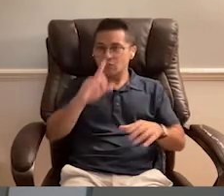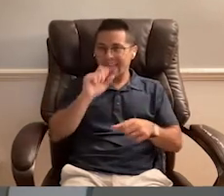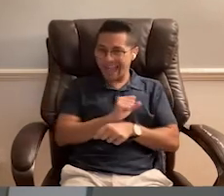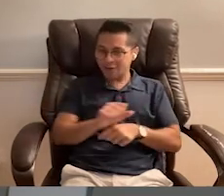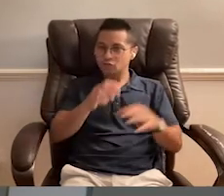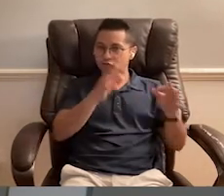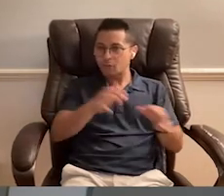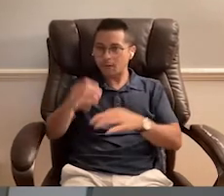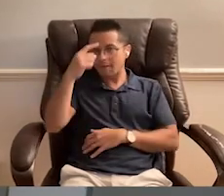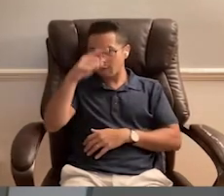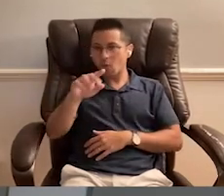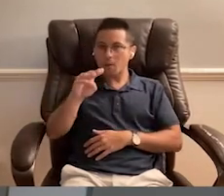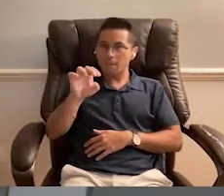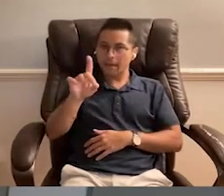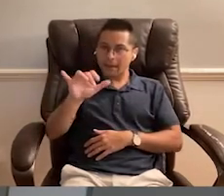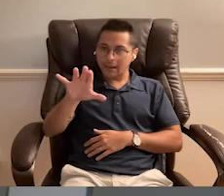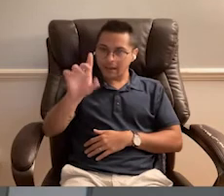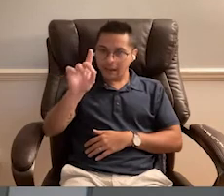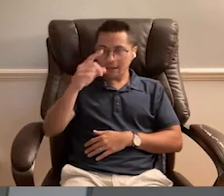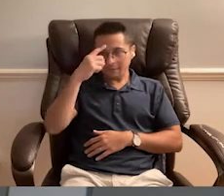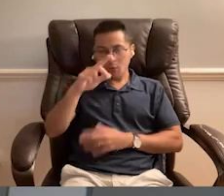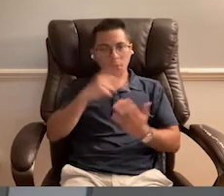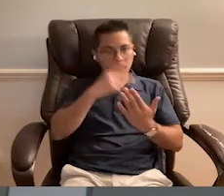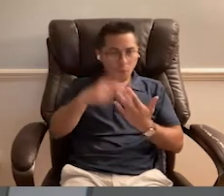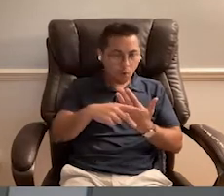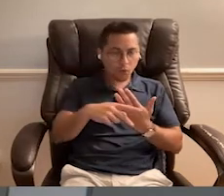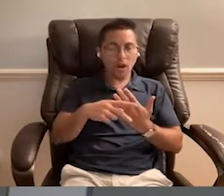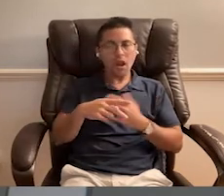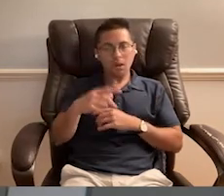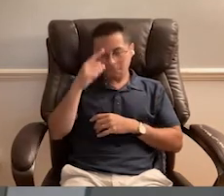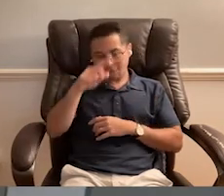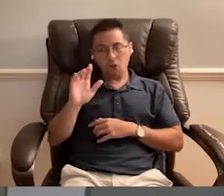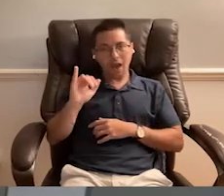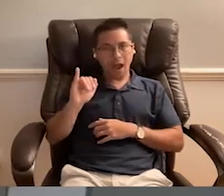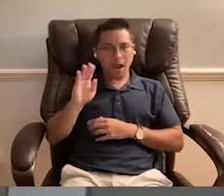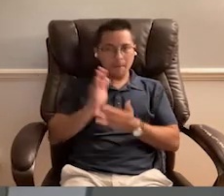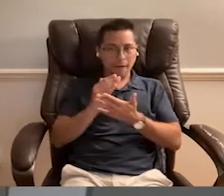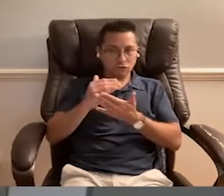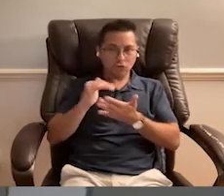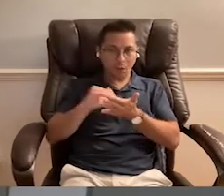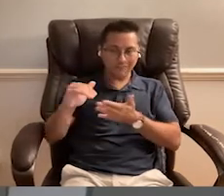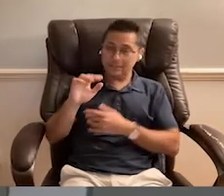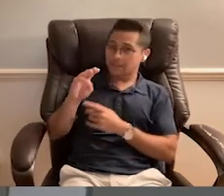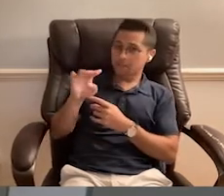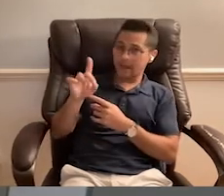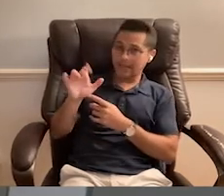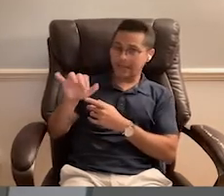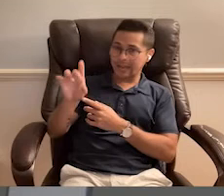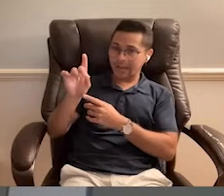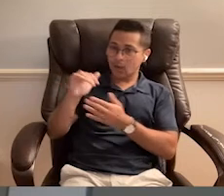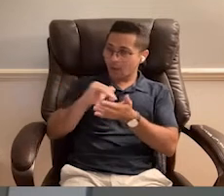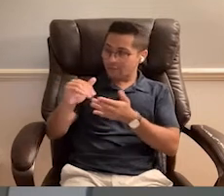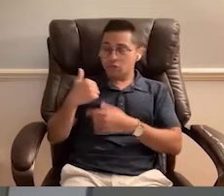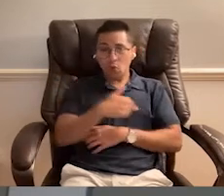already knows this, do the actual determination for Medicaid for the programming for our iBudget